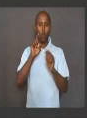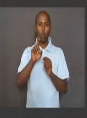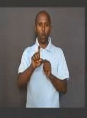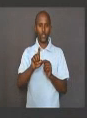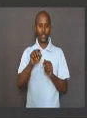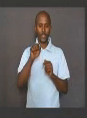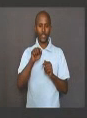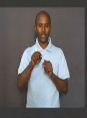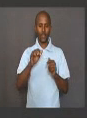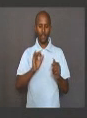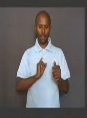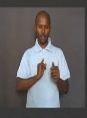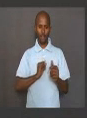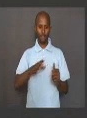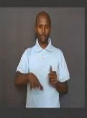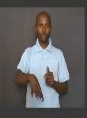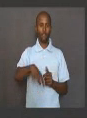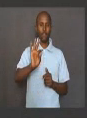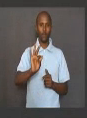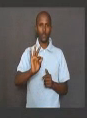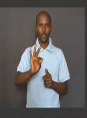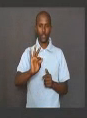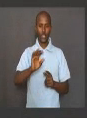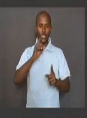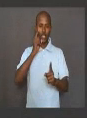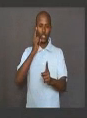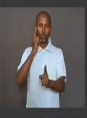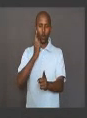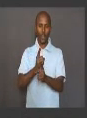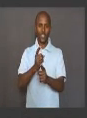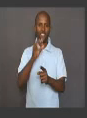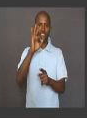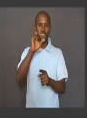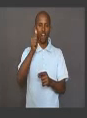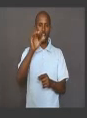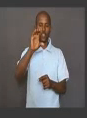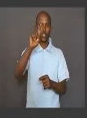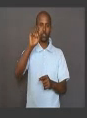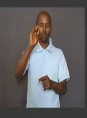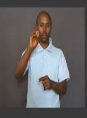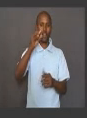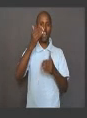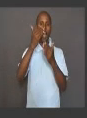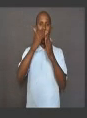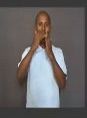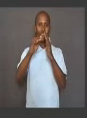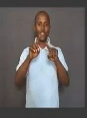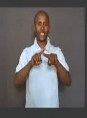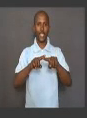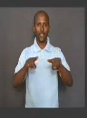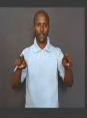Here is what I found. The correction factor is half the